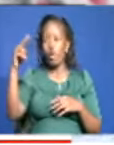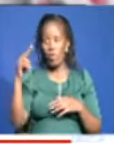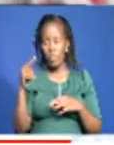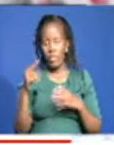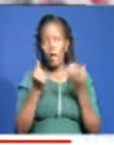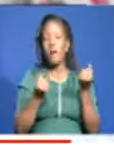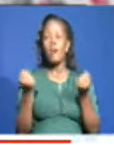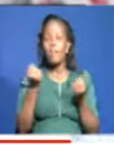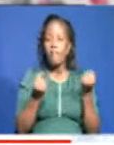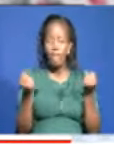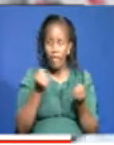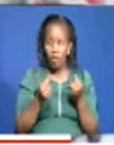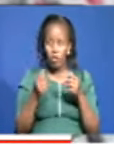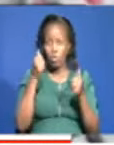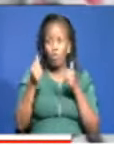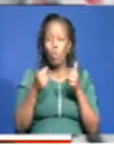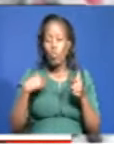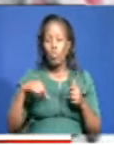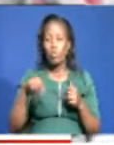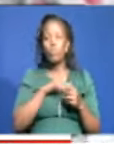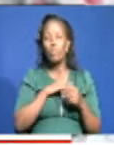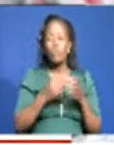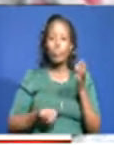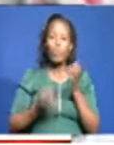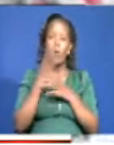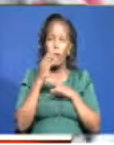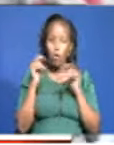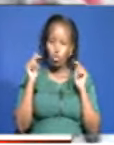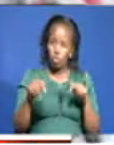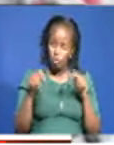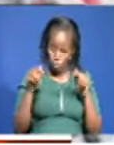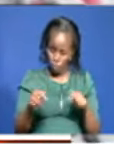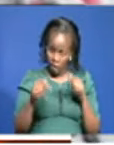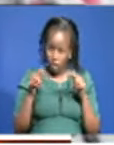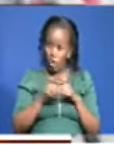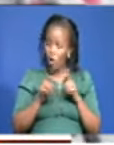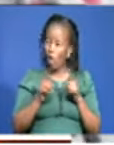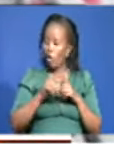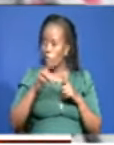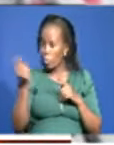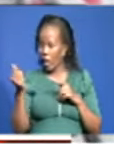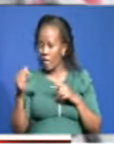ambayo tutazindua leo na mengine ambayo tunaendelea kurekebisha